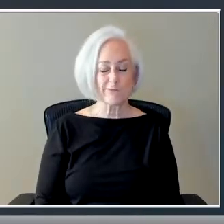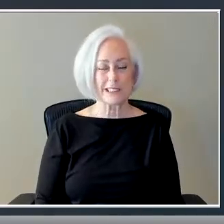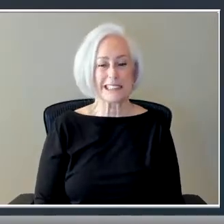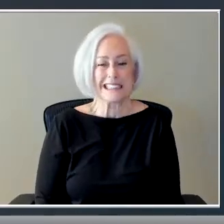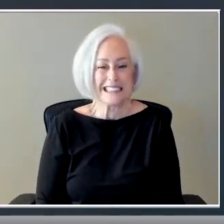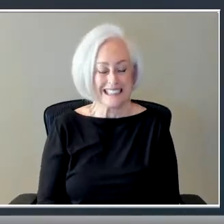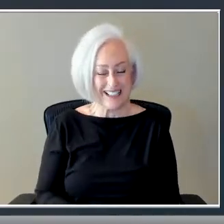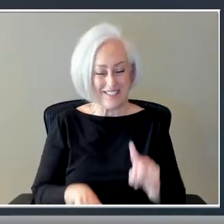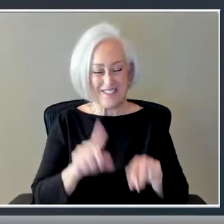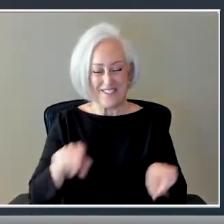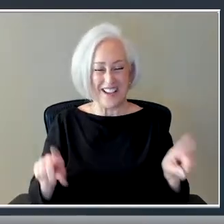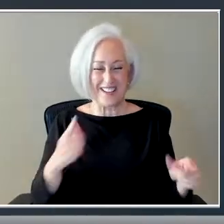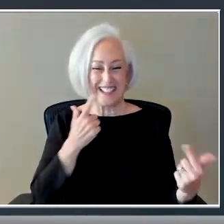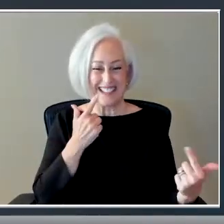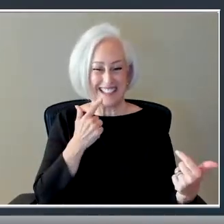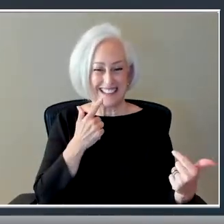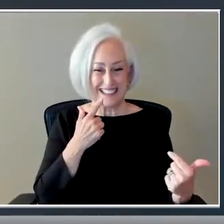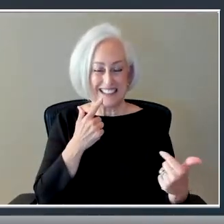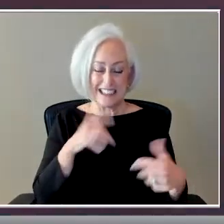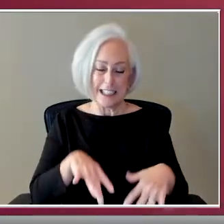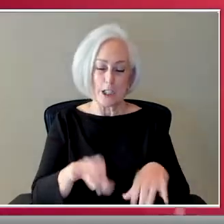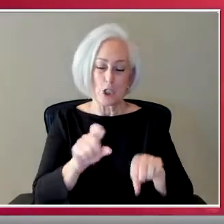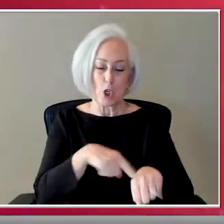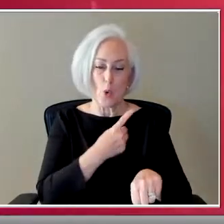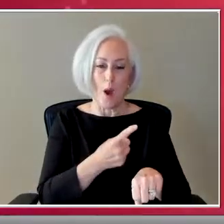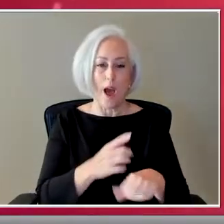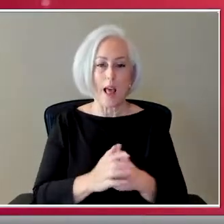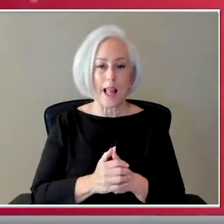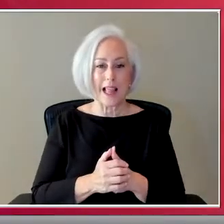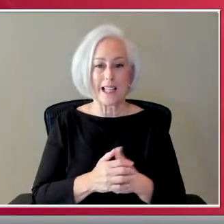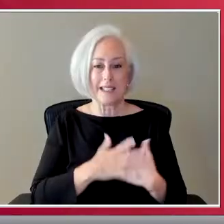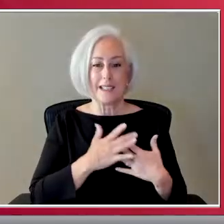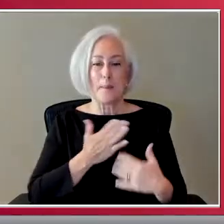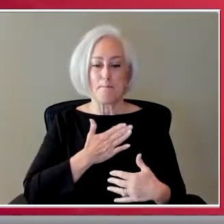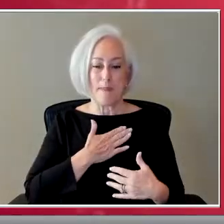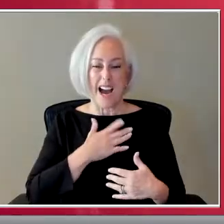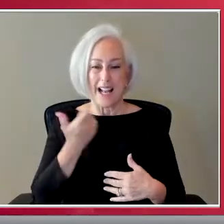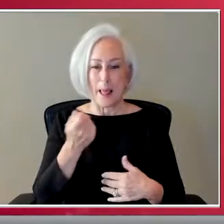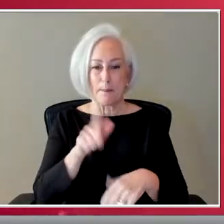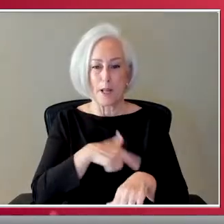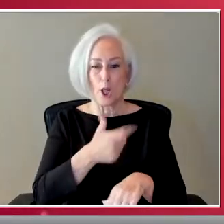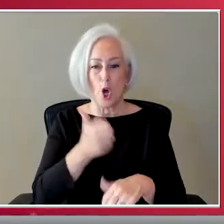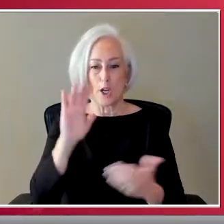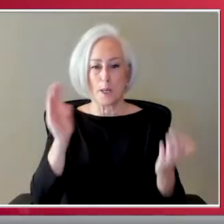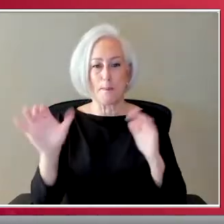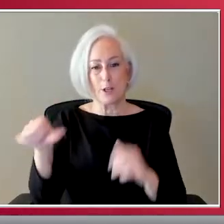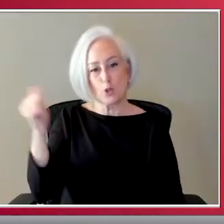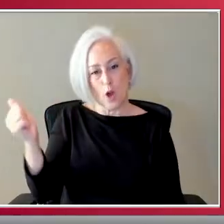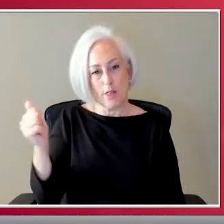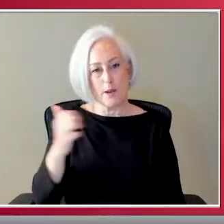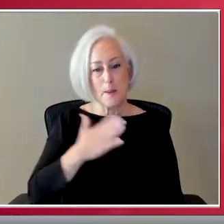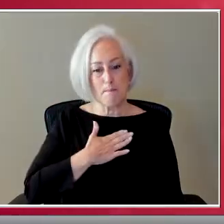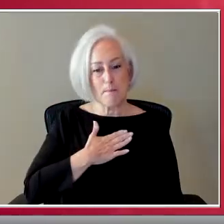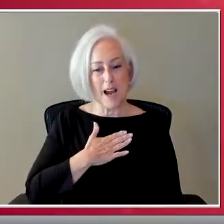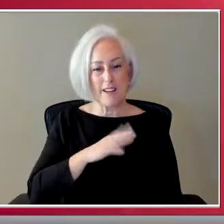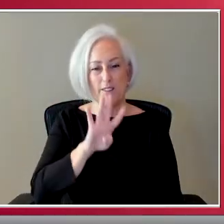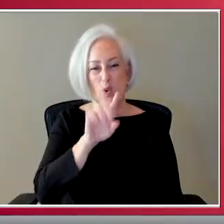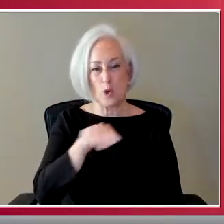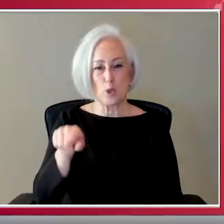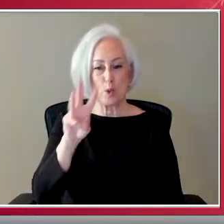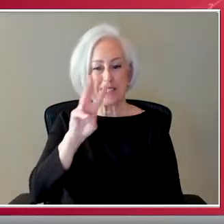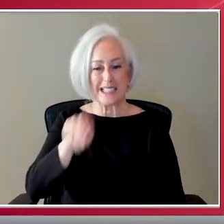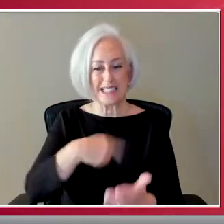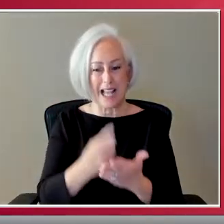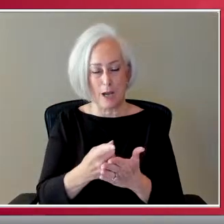It varied. It took a while. Typically, and I think mine took a little longer than some people. It took mine about 4 to 6 hours to